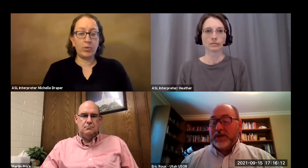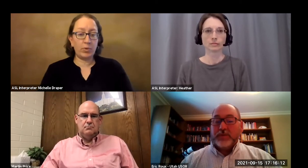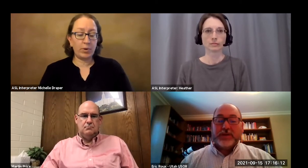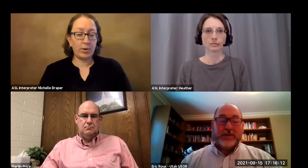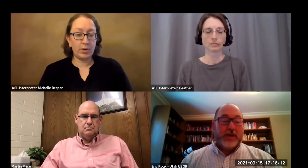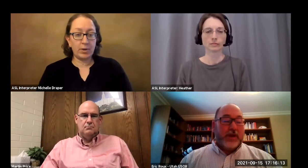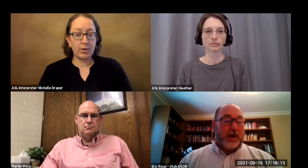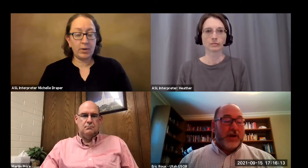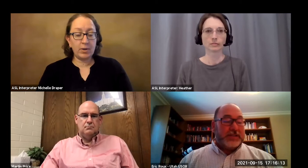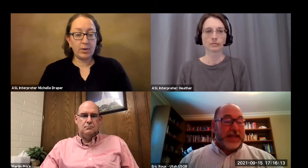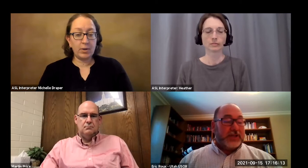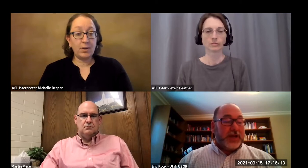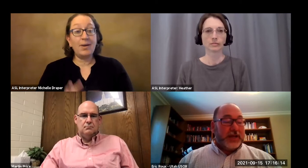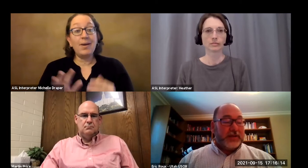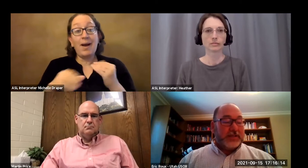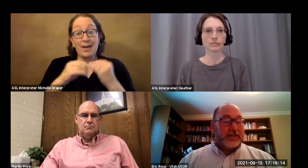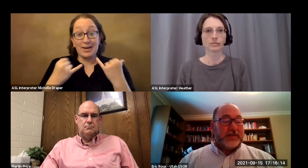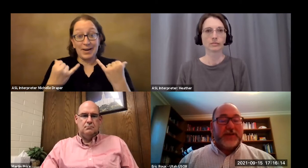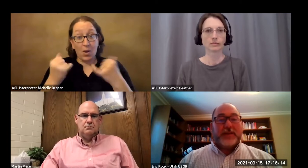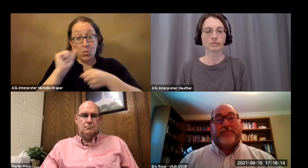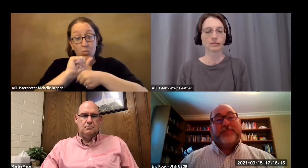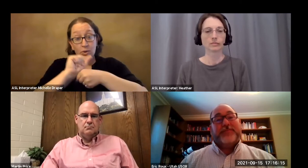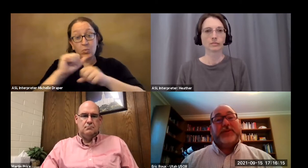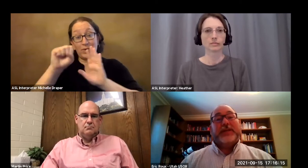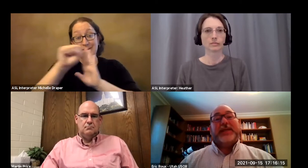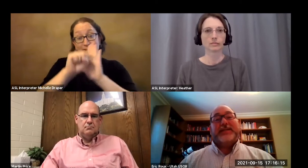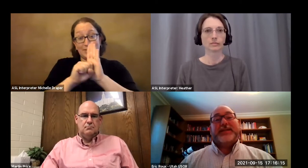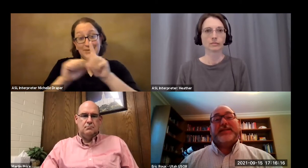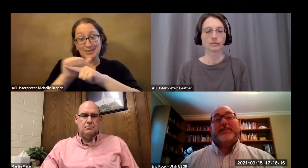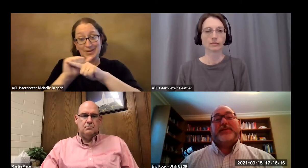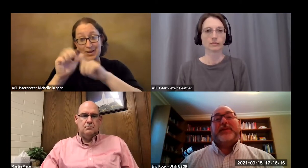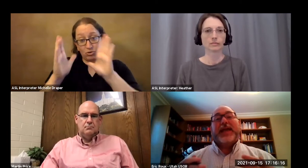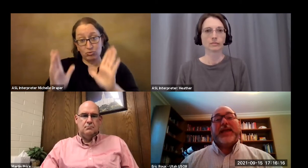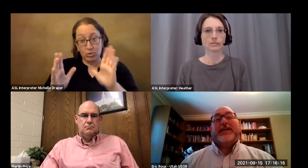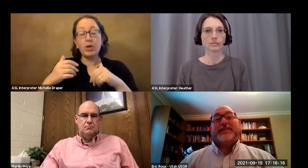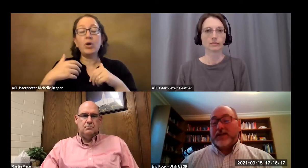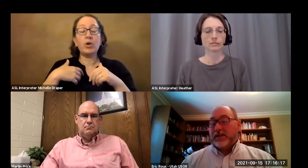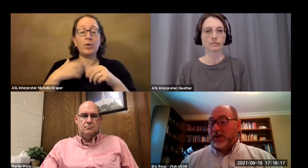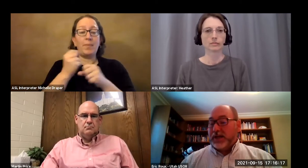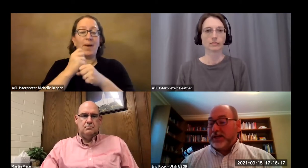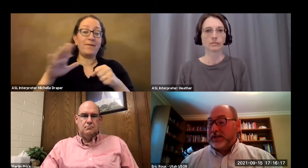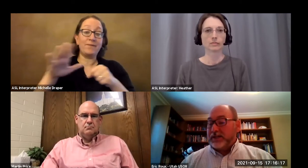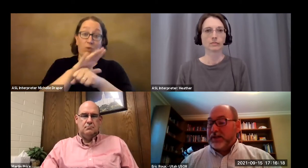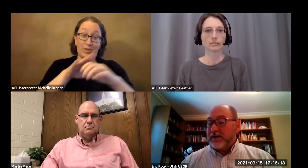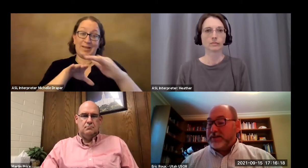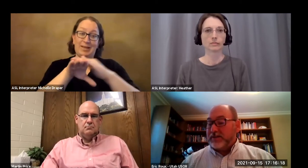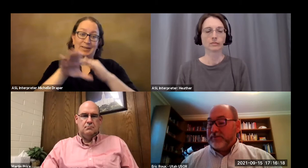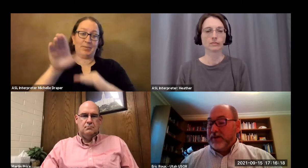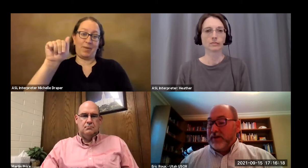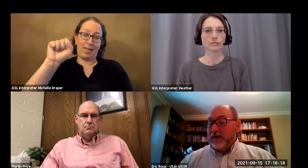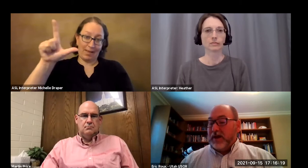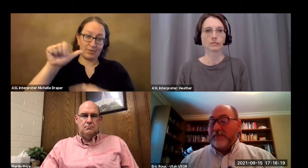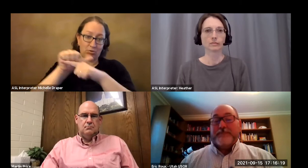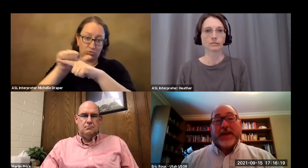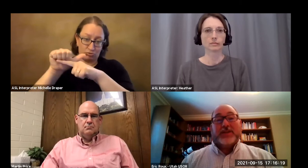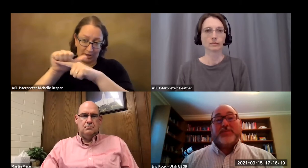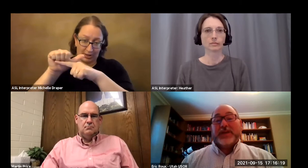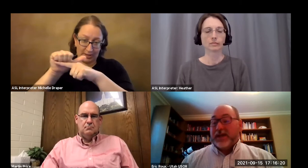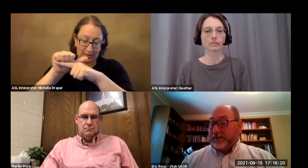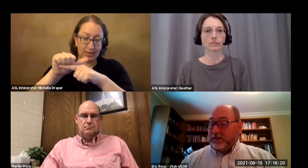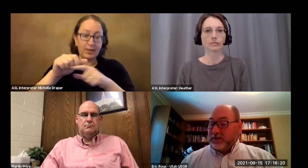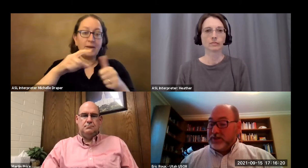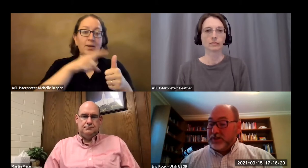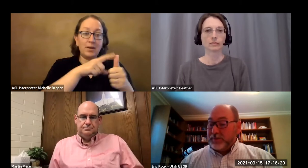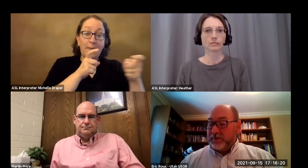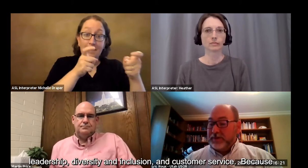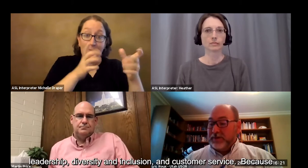now working with our state trainers to develop fully accessible ASL training in the areas of management